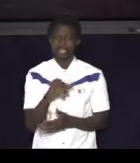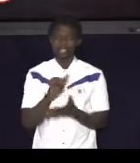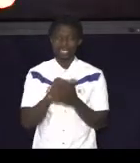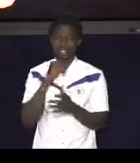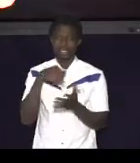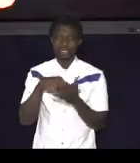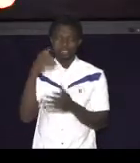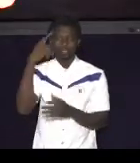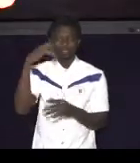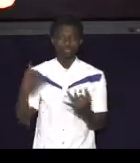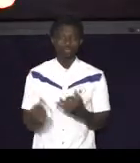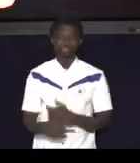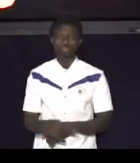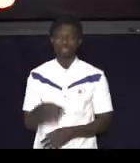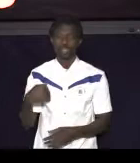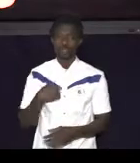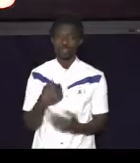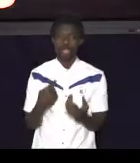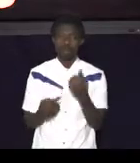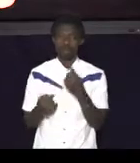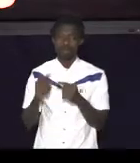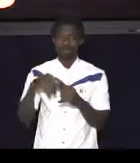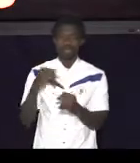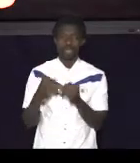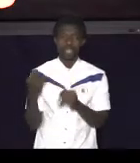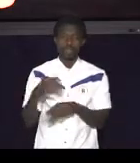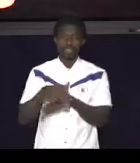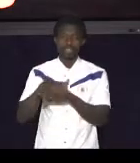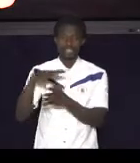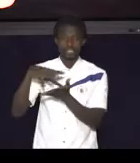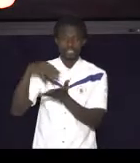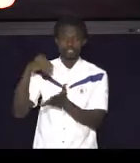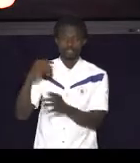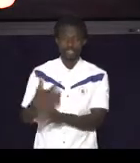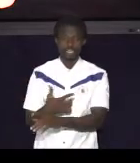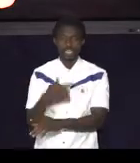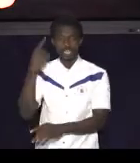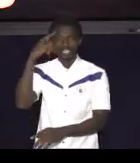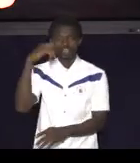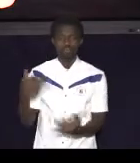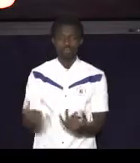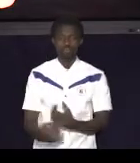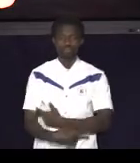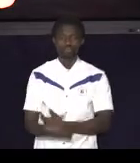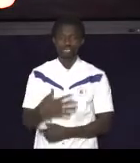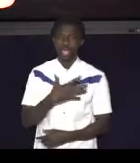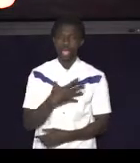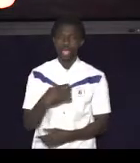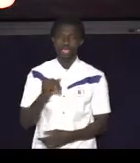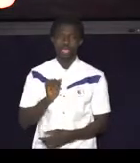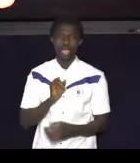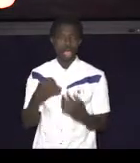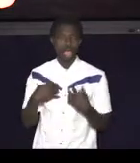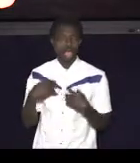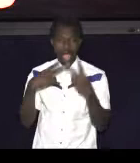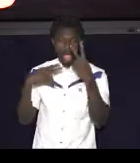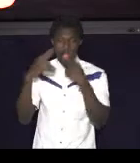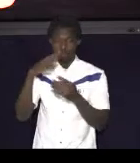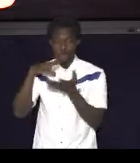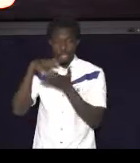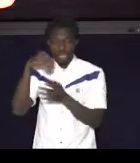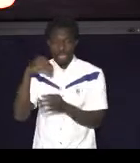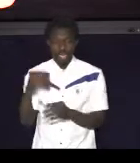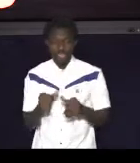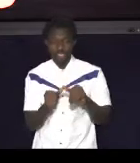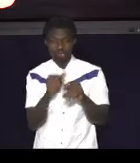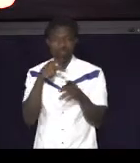that's it for today. We have come to the end of the English Studies lesson for today. I had fun learning indefinite